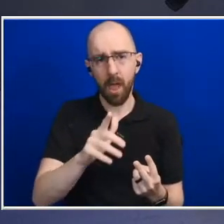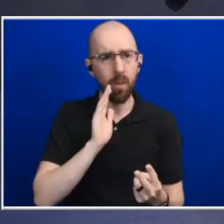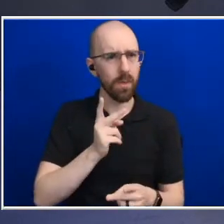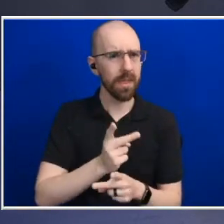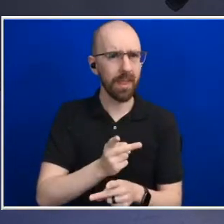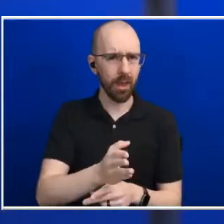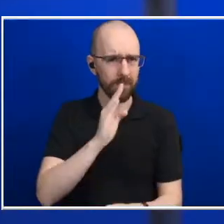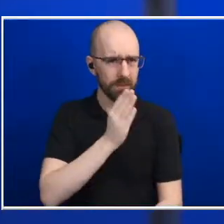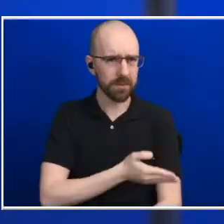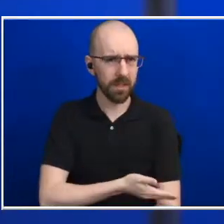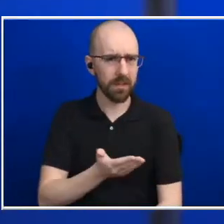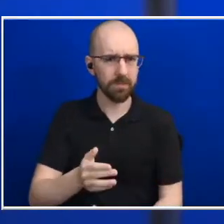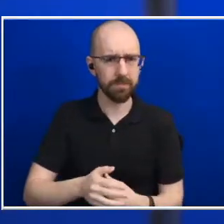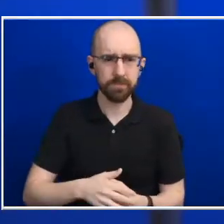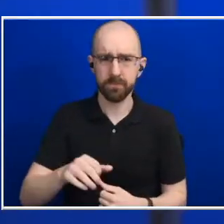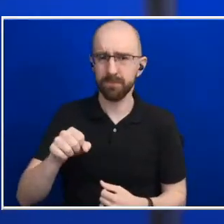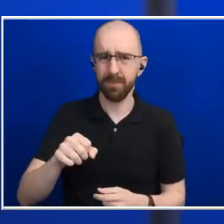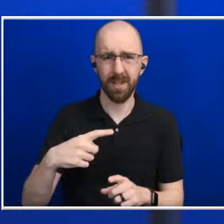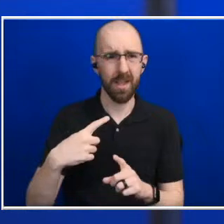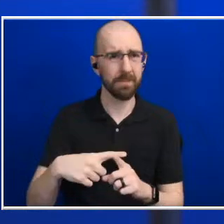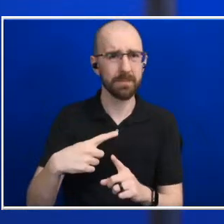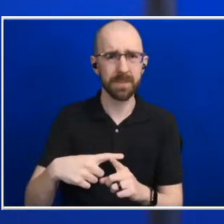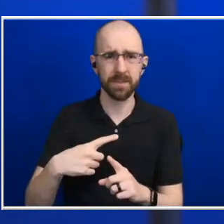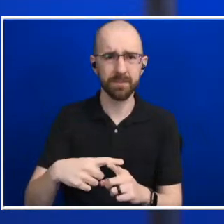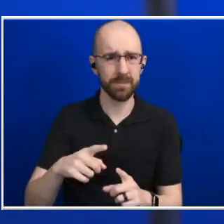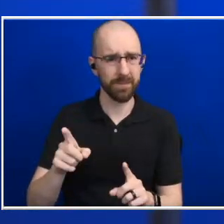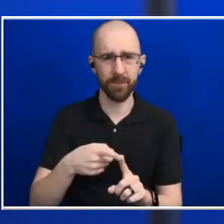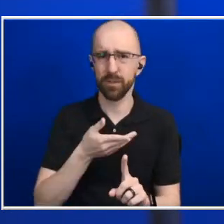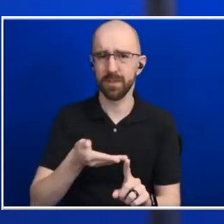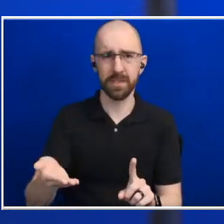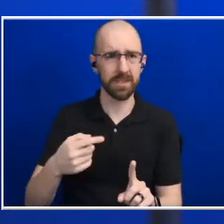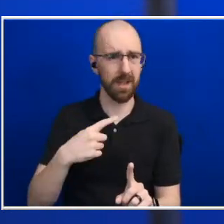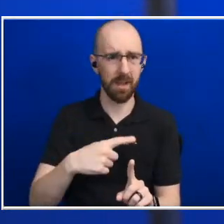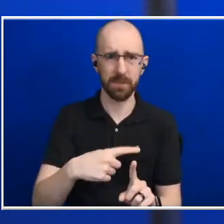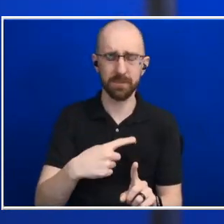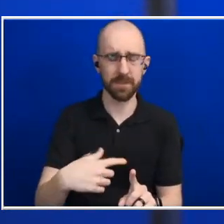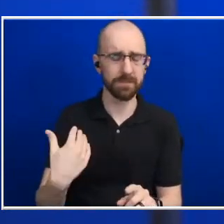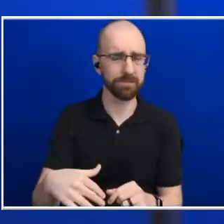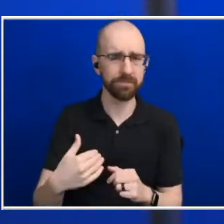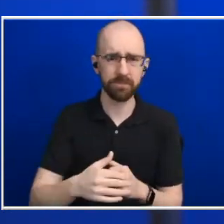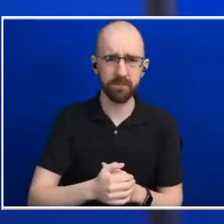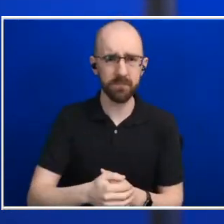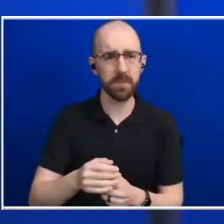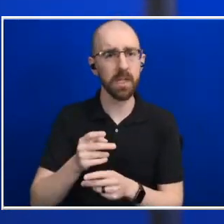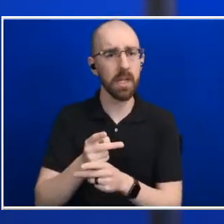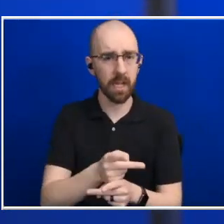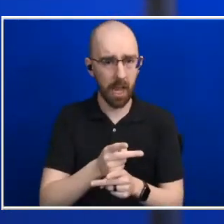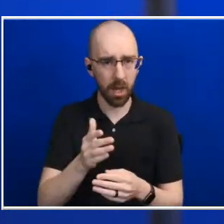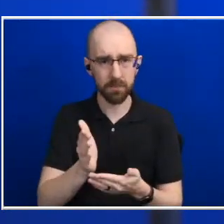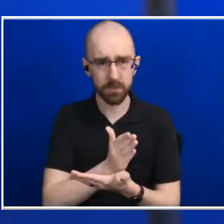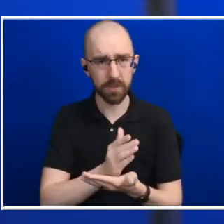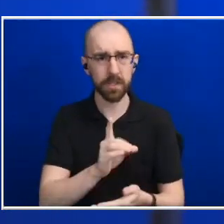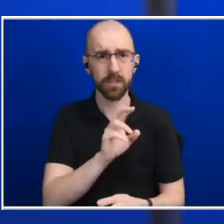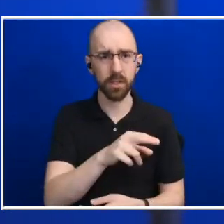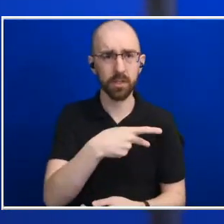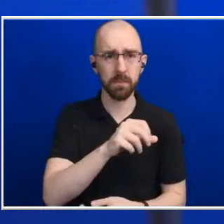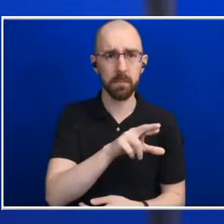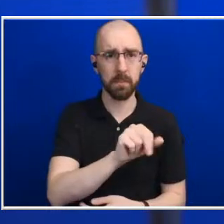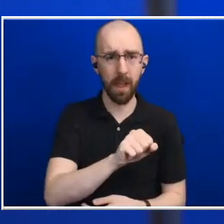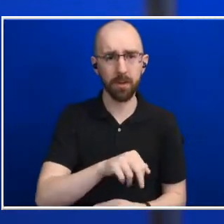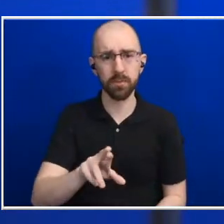the optimism, first and foremost, and the care between Dr. Powers and Dr. Rosenthal. They